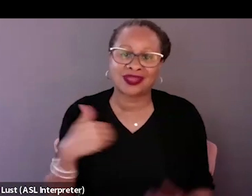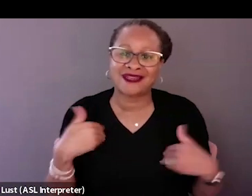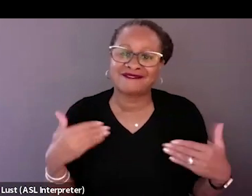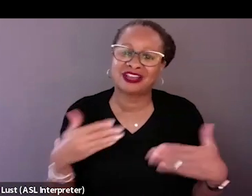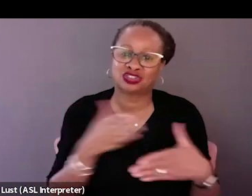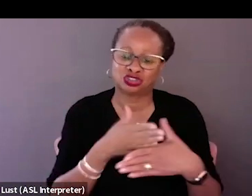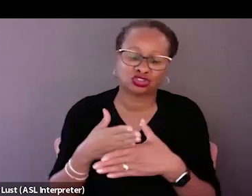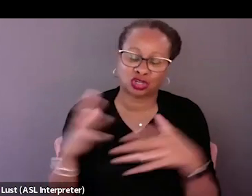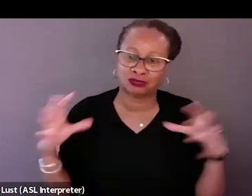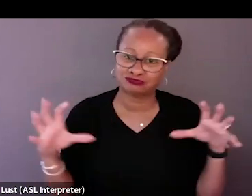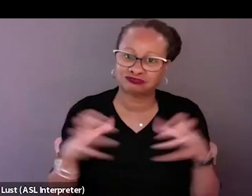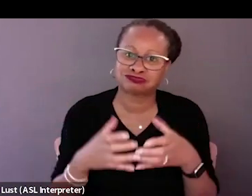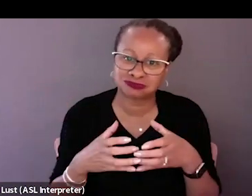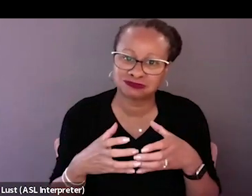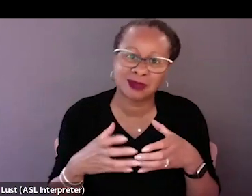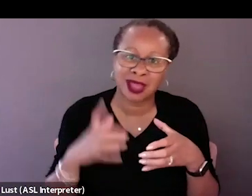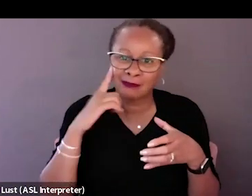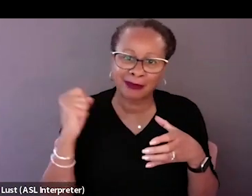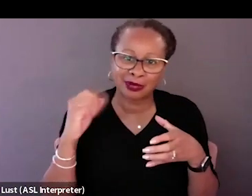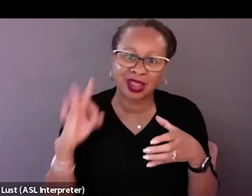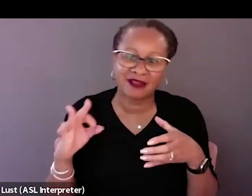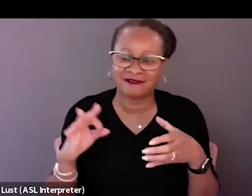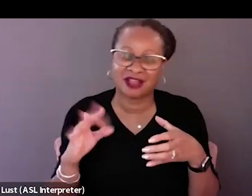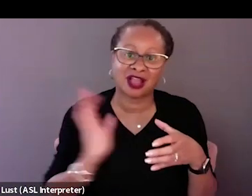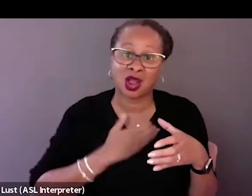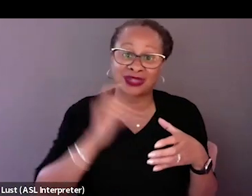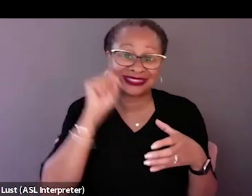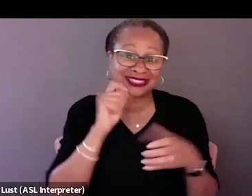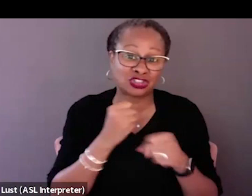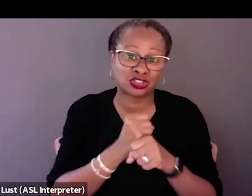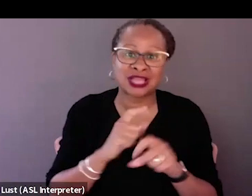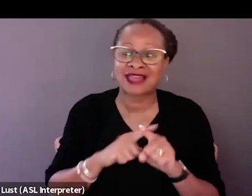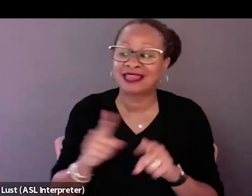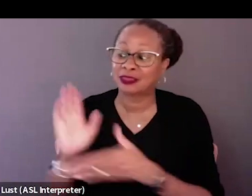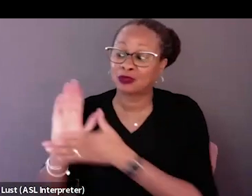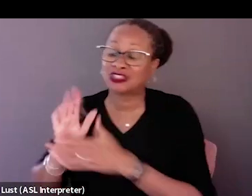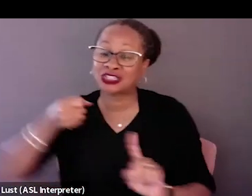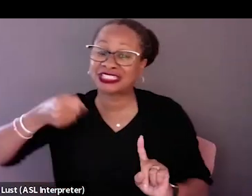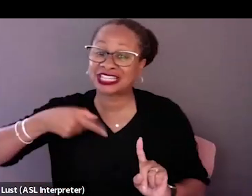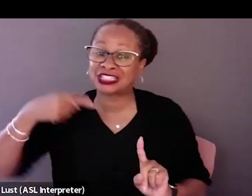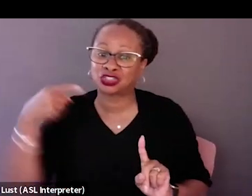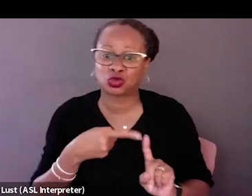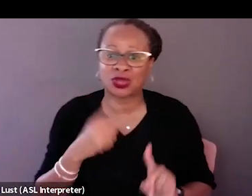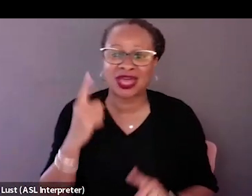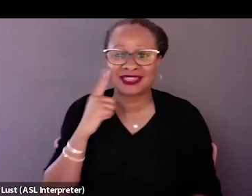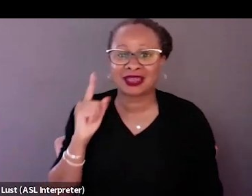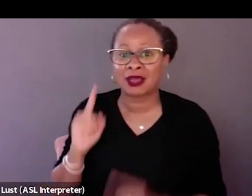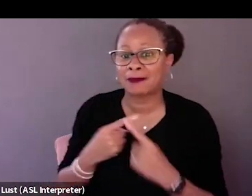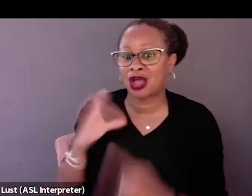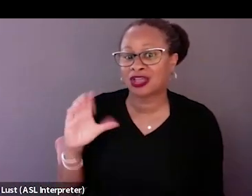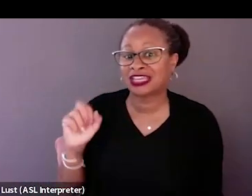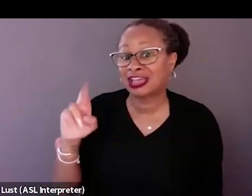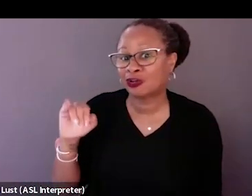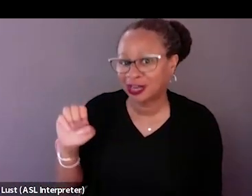of adolescence that these movies are signaling to, right? Think about Carrie and, all of